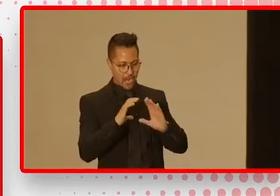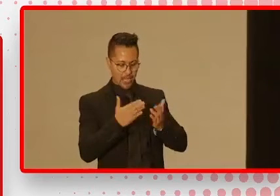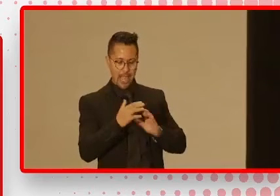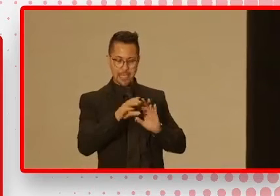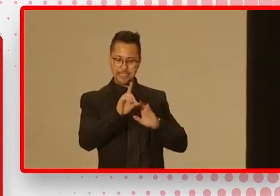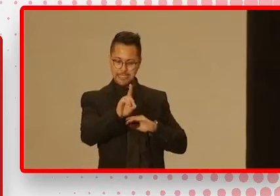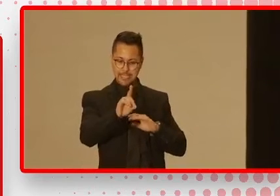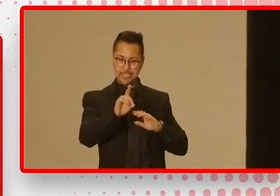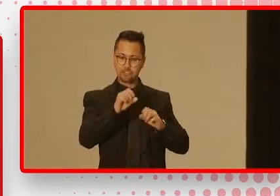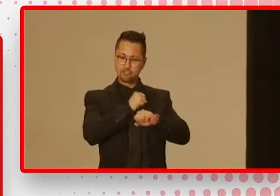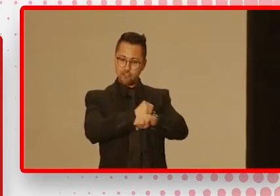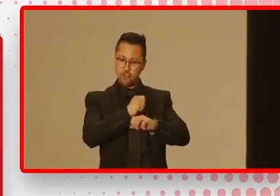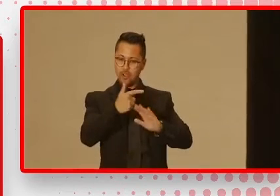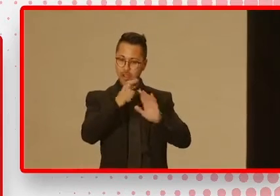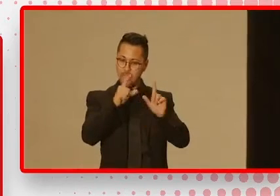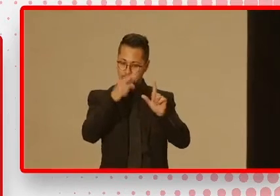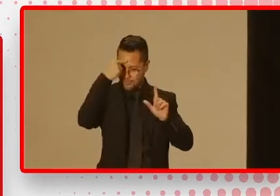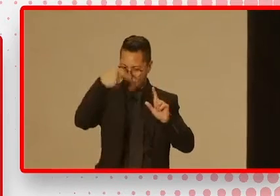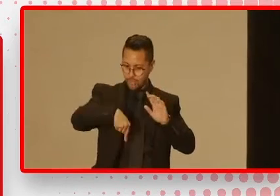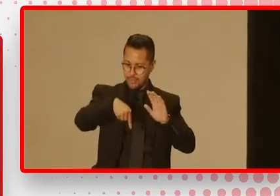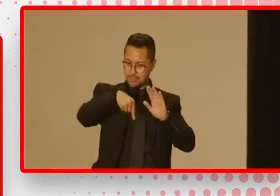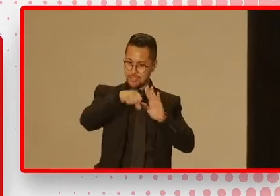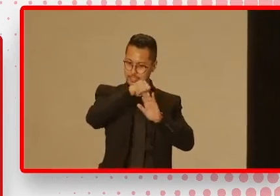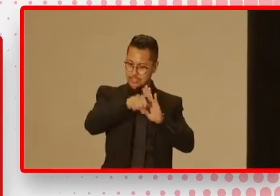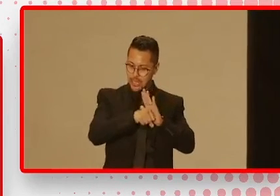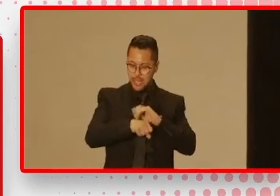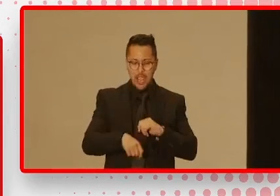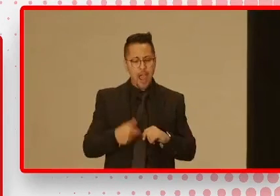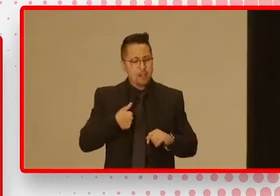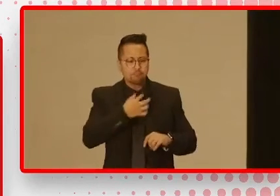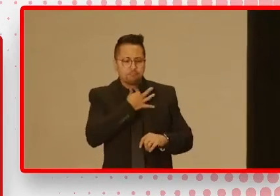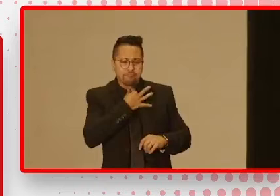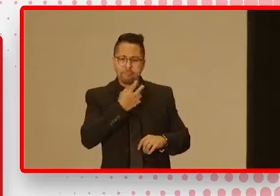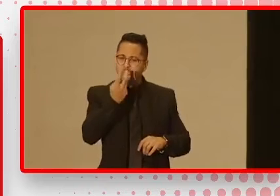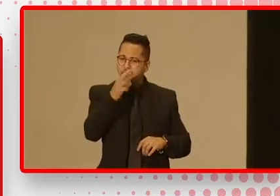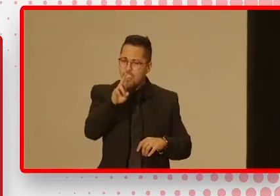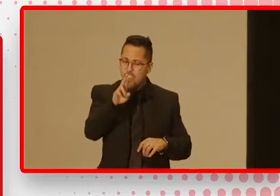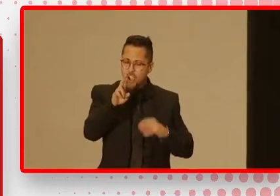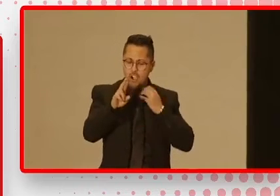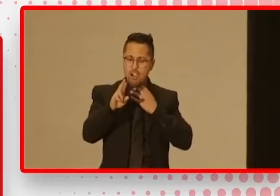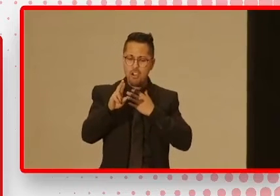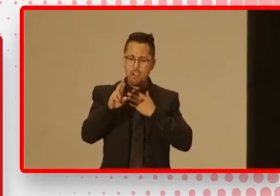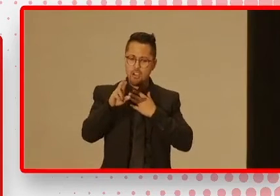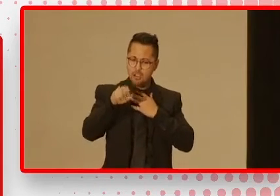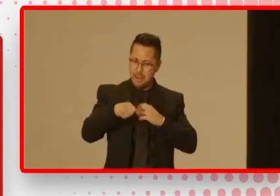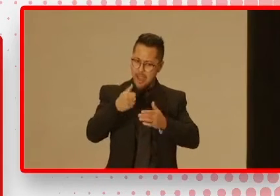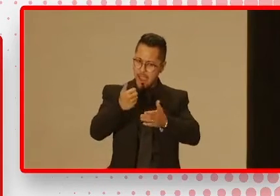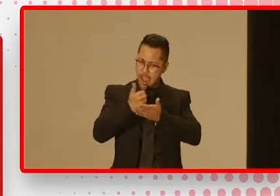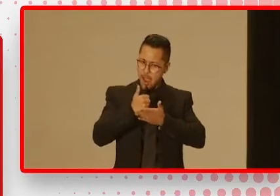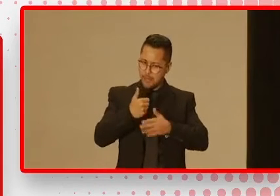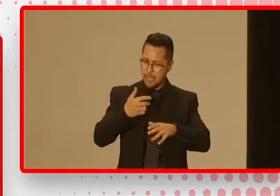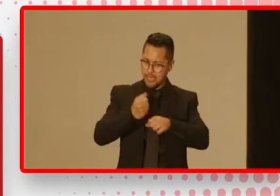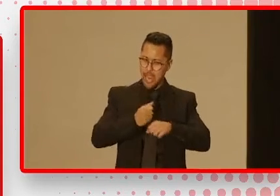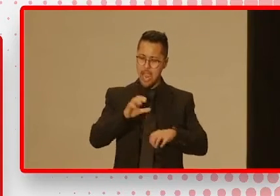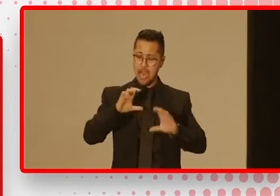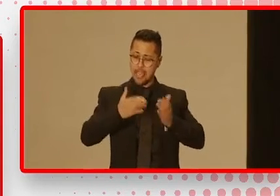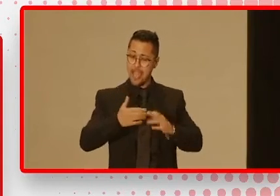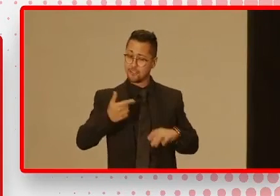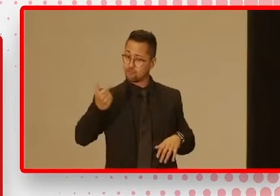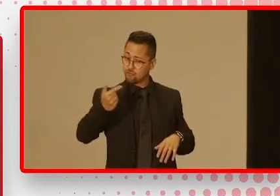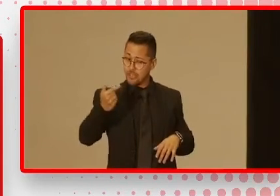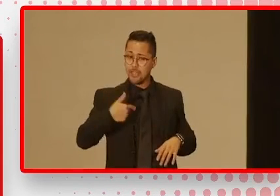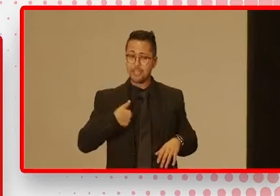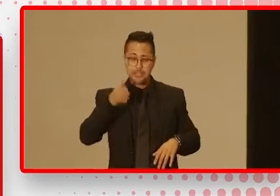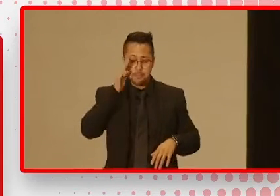state, and I was wondering, could vocational rehabilitation help me get my Class G to be an armed